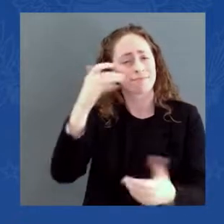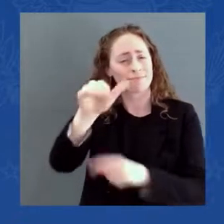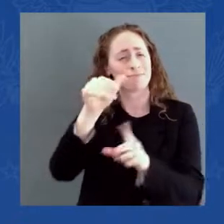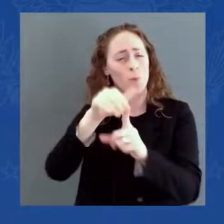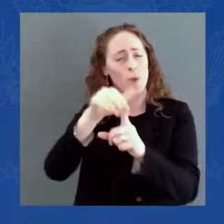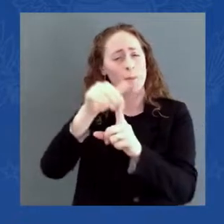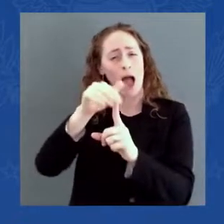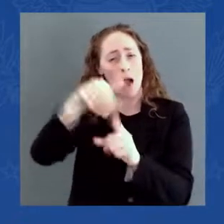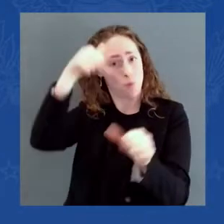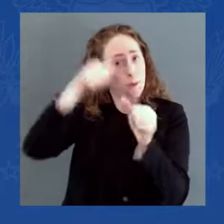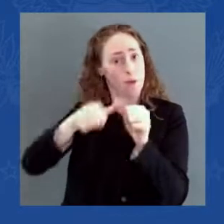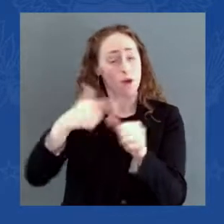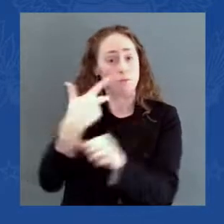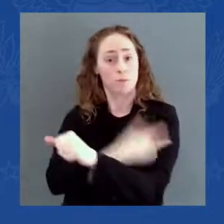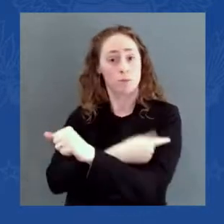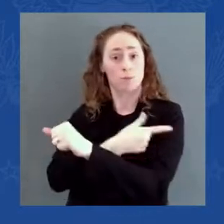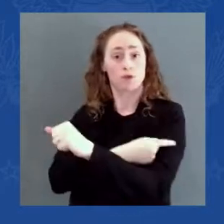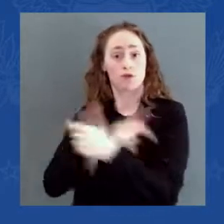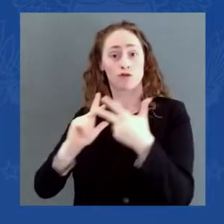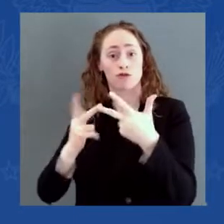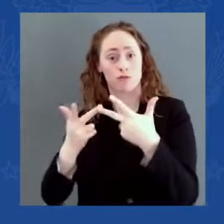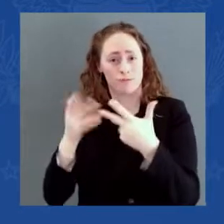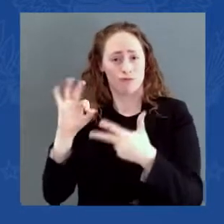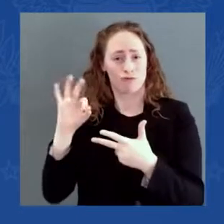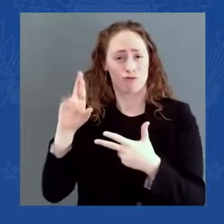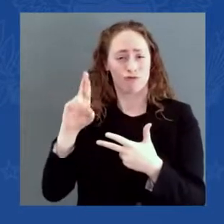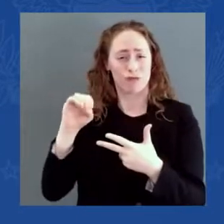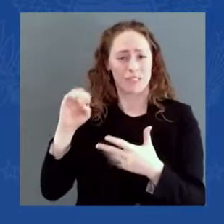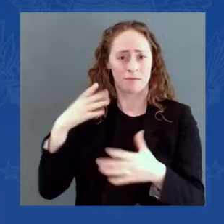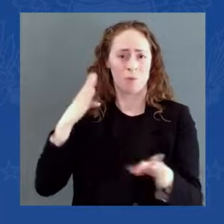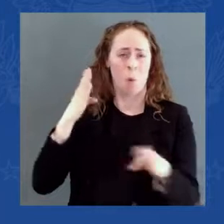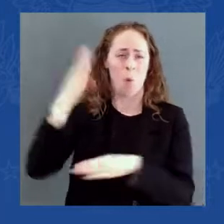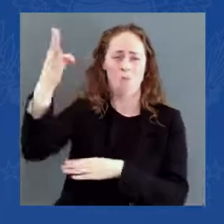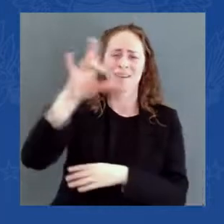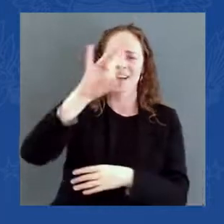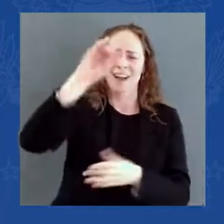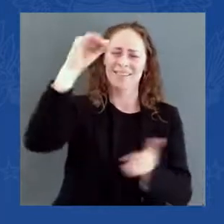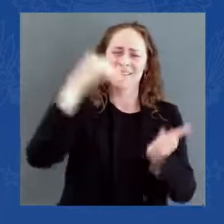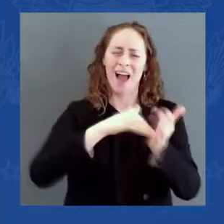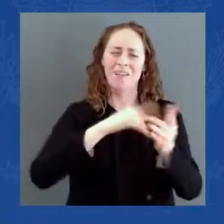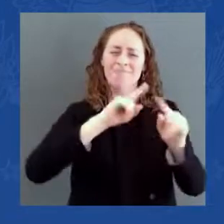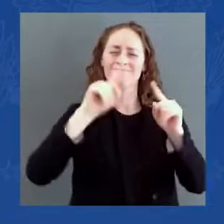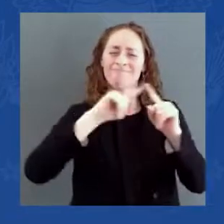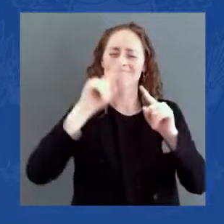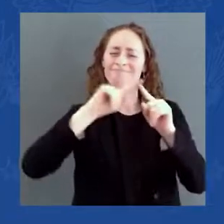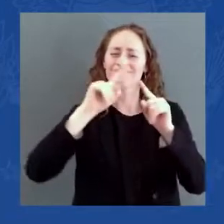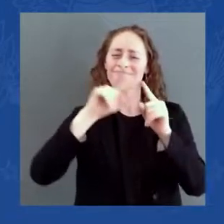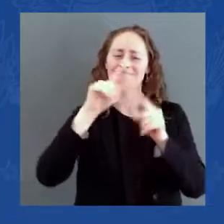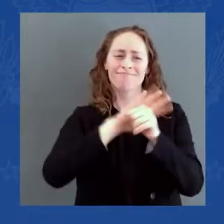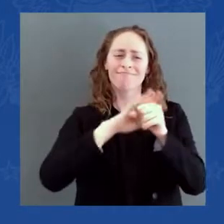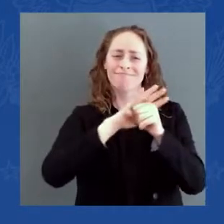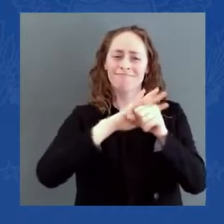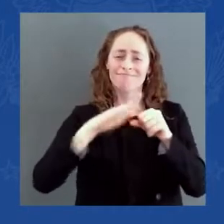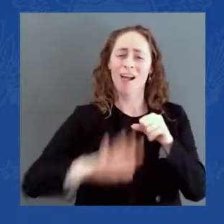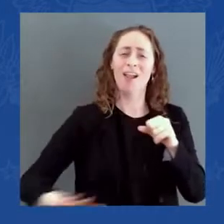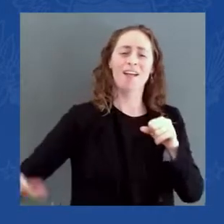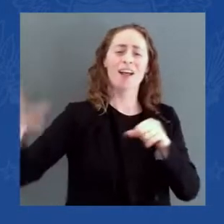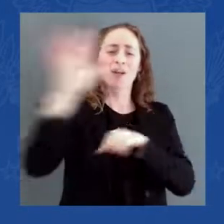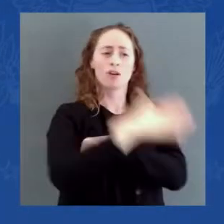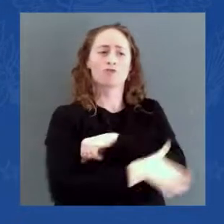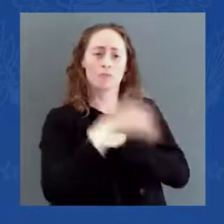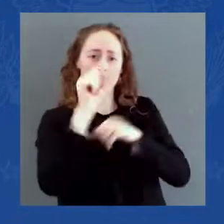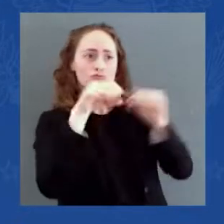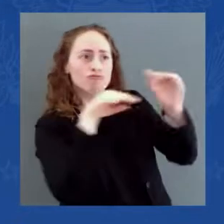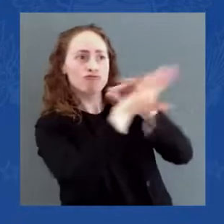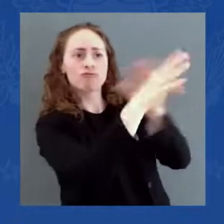locations, coast to coast in the United States of America, 80,000 locations to get the booster. And if you want to know